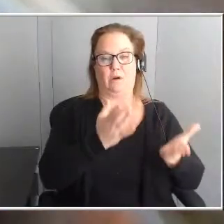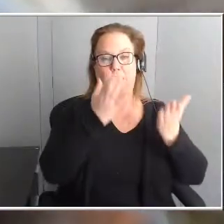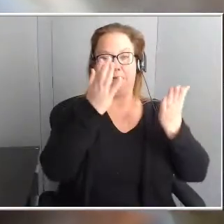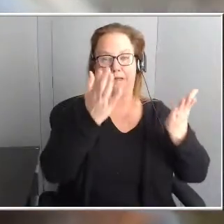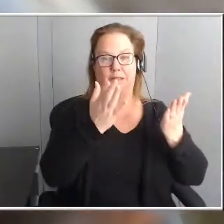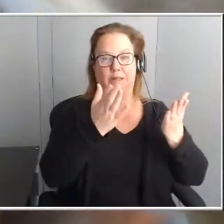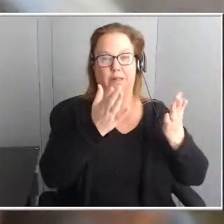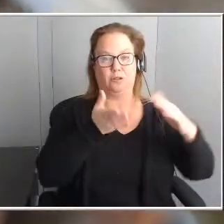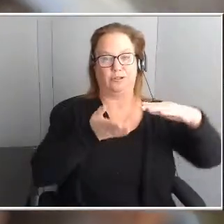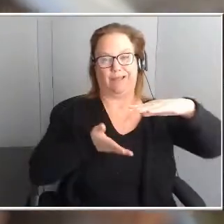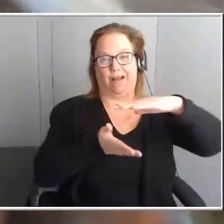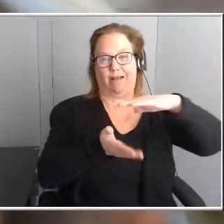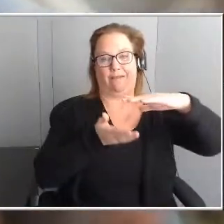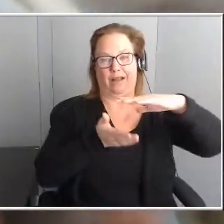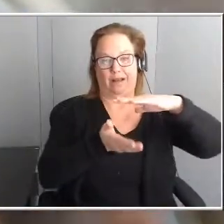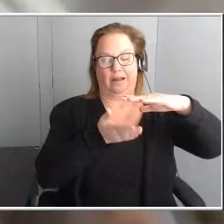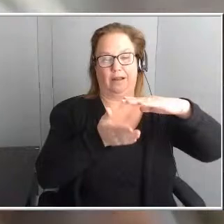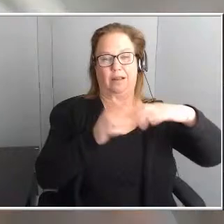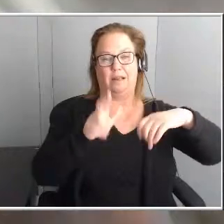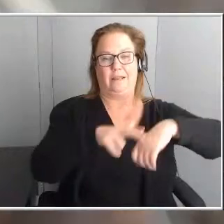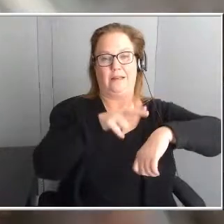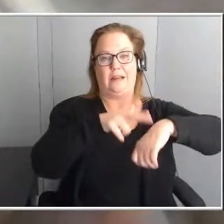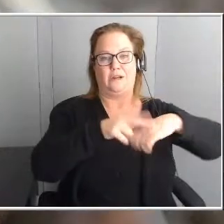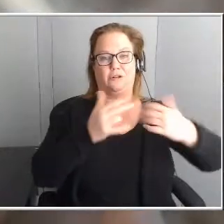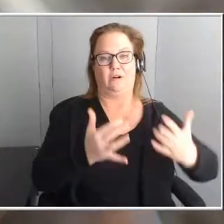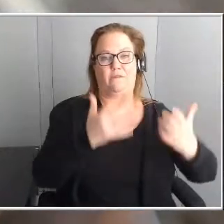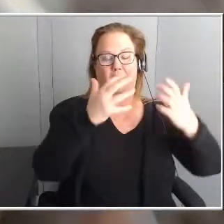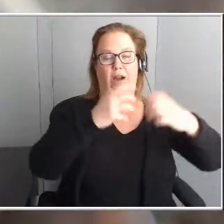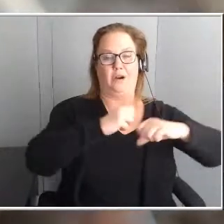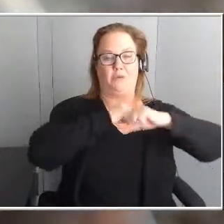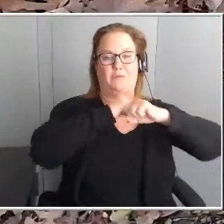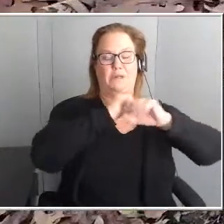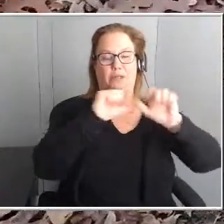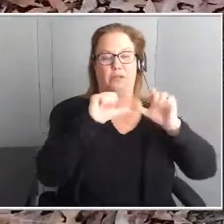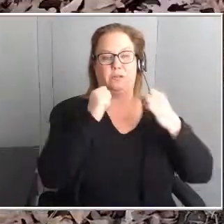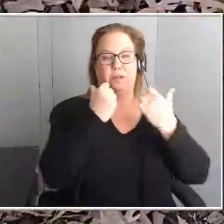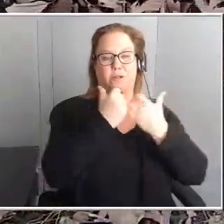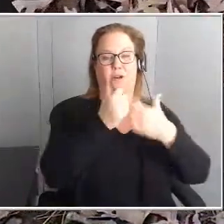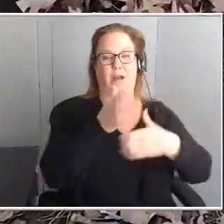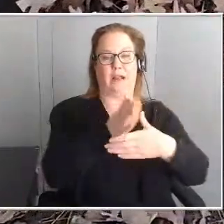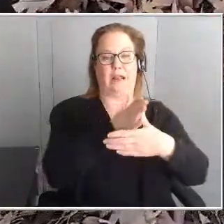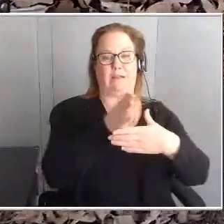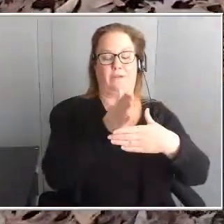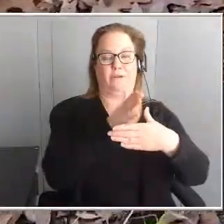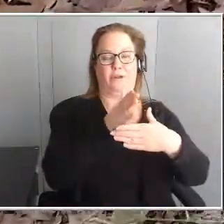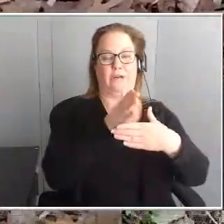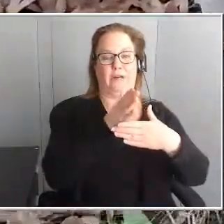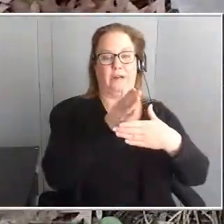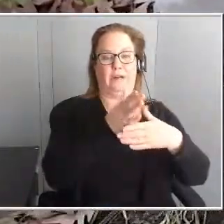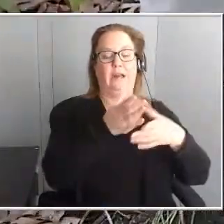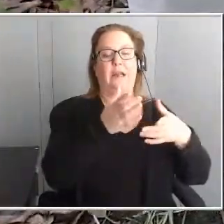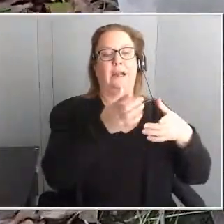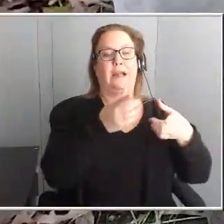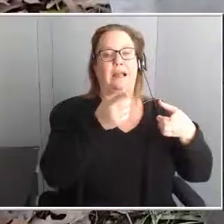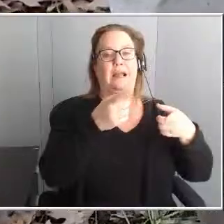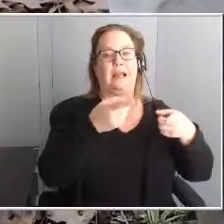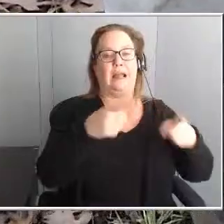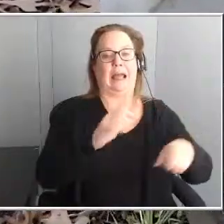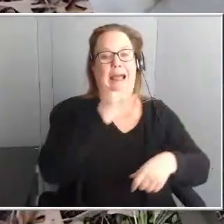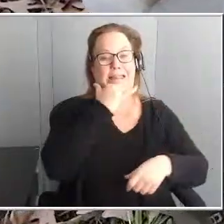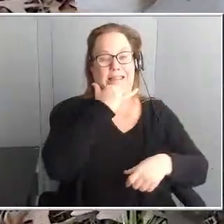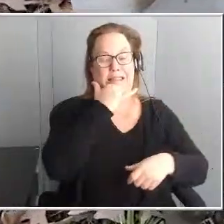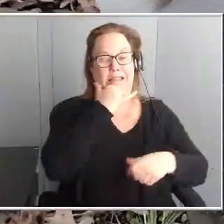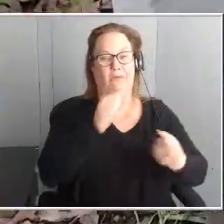the oven. The National Fire Prevention Association says, on average, accidents while deep frying a turkey will